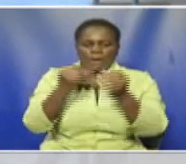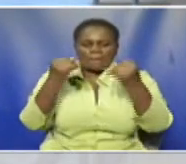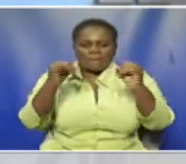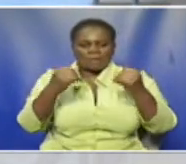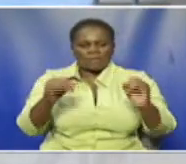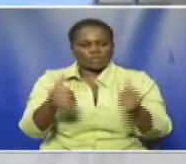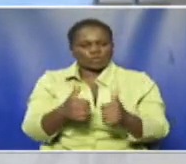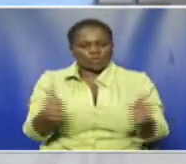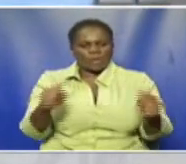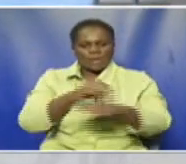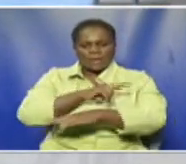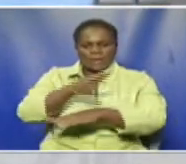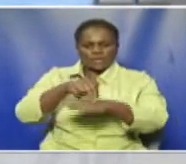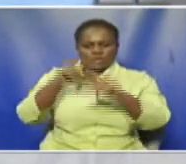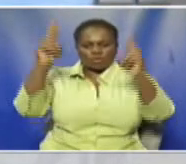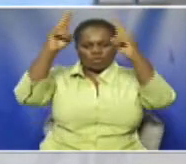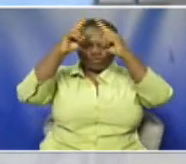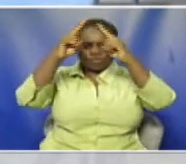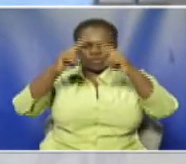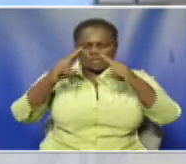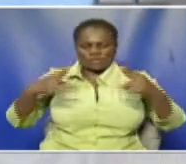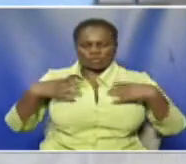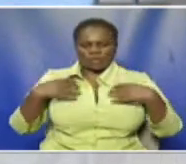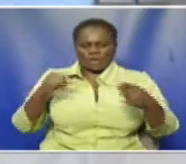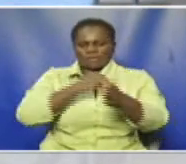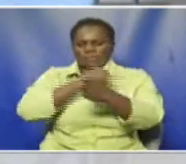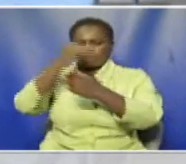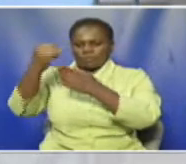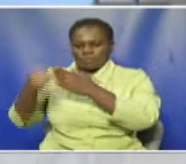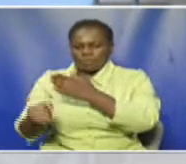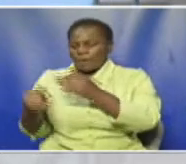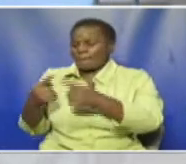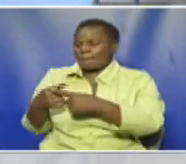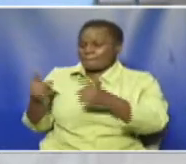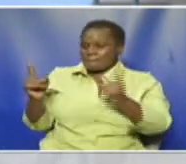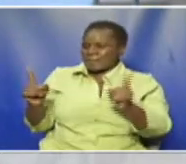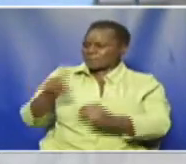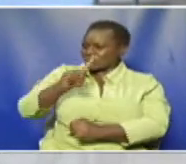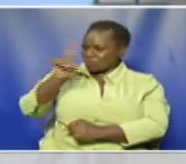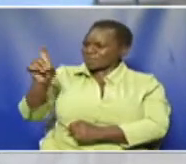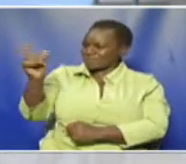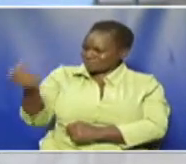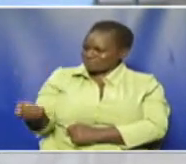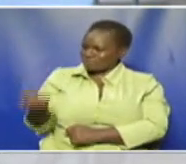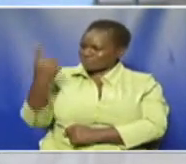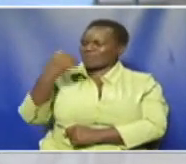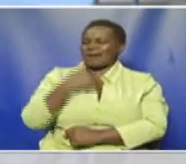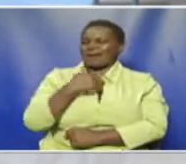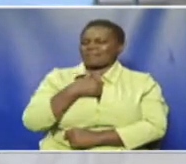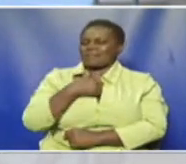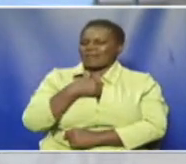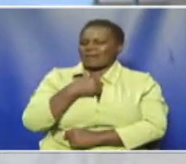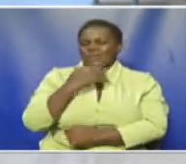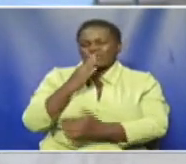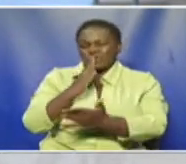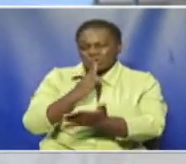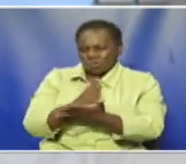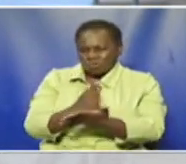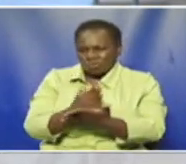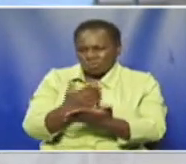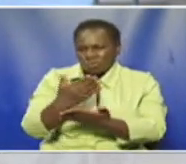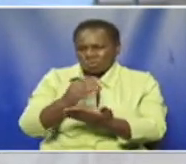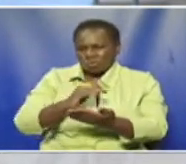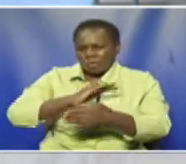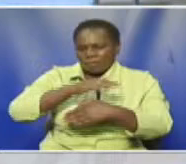implementation of the national universal health coverage. Even so, questions still abound as to whether the